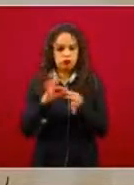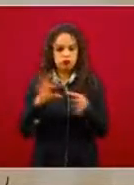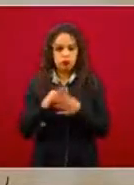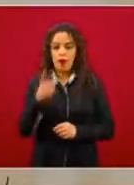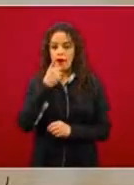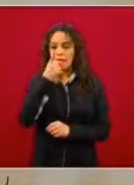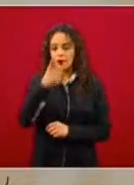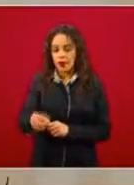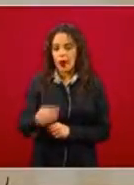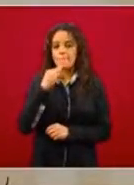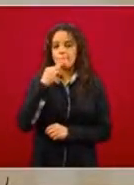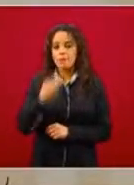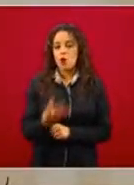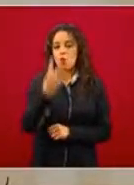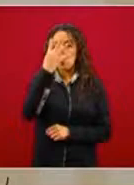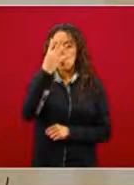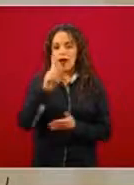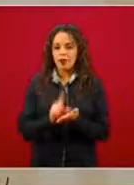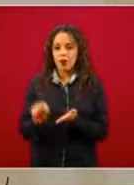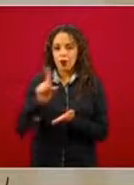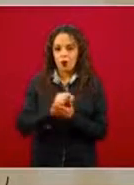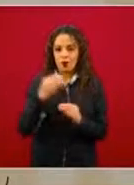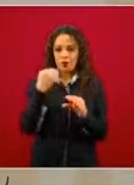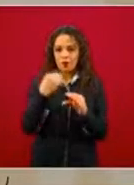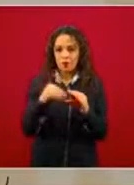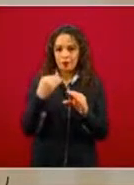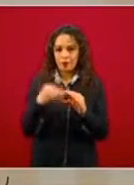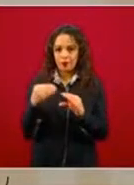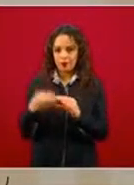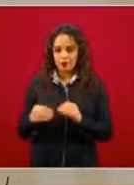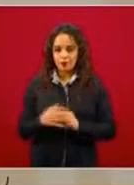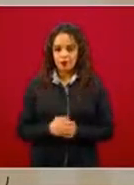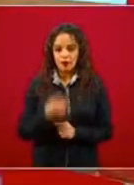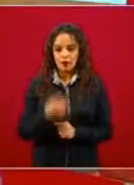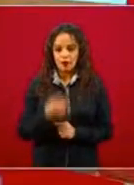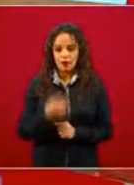president, he tweeted